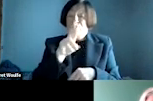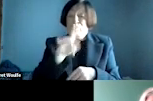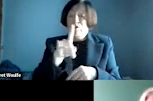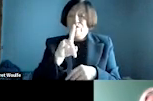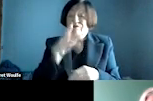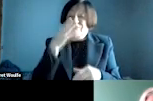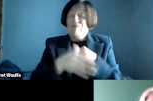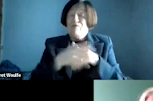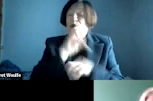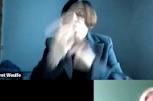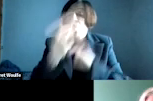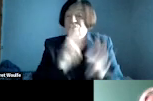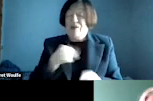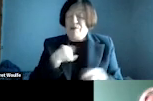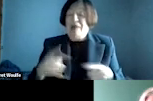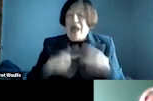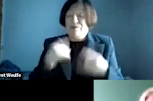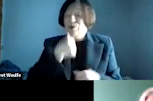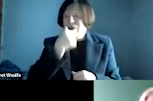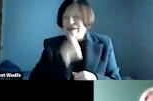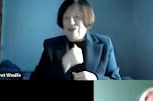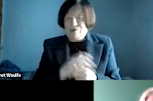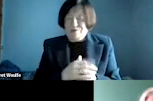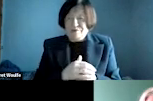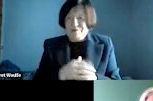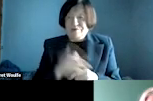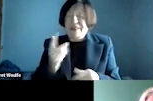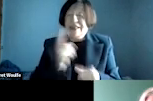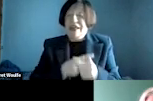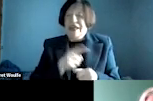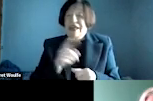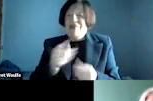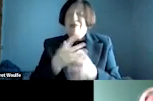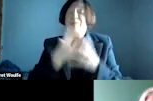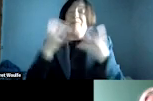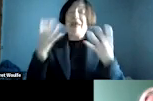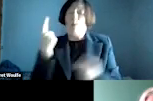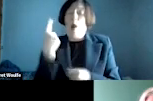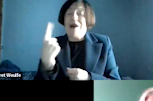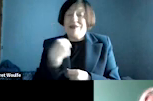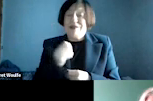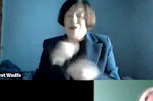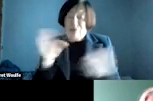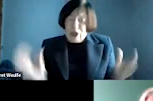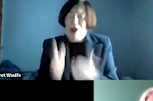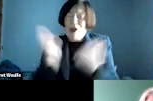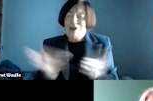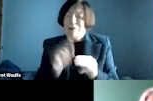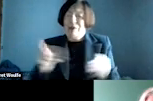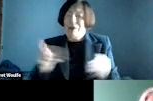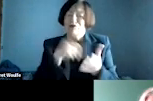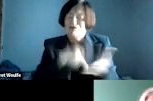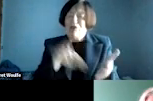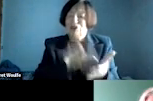for questions, and we'd be really happy to answer it. But again, I suppose the big thing is that we're really encouraging people to